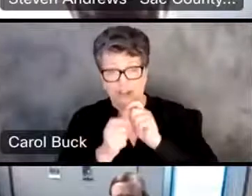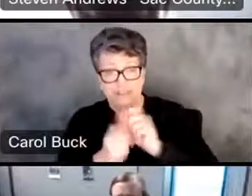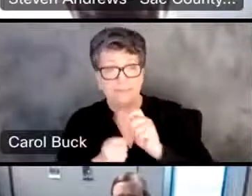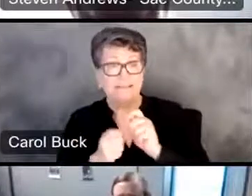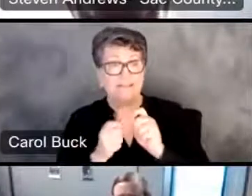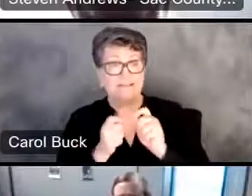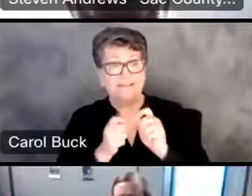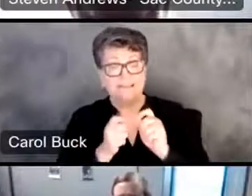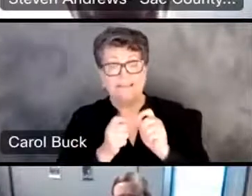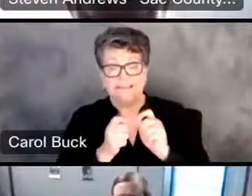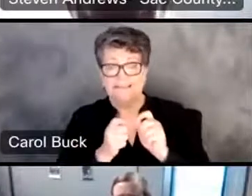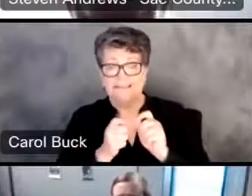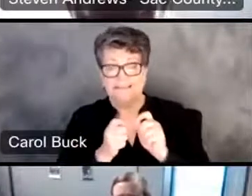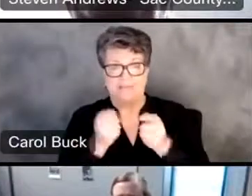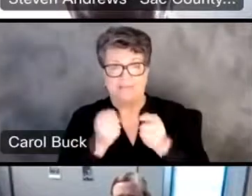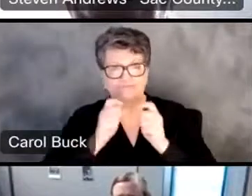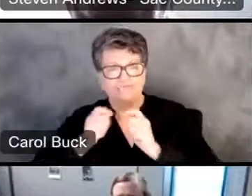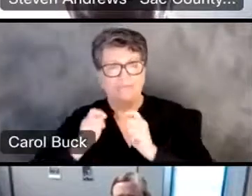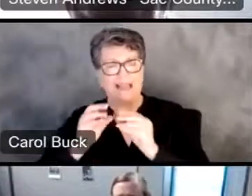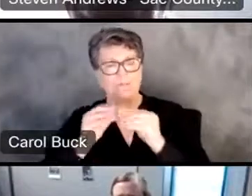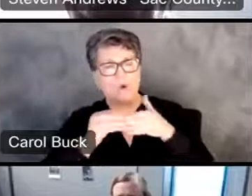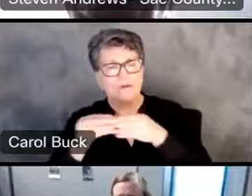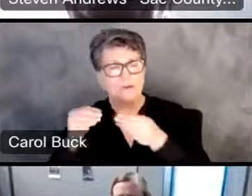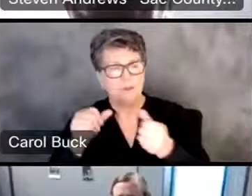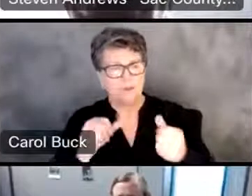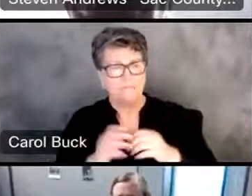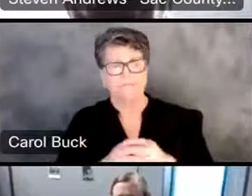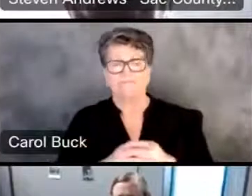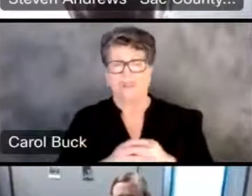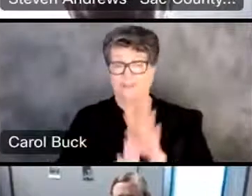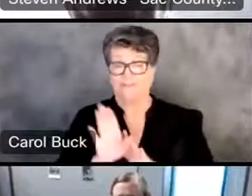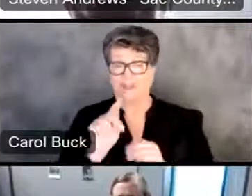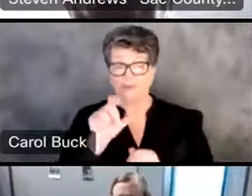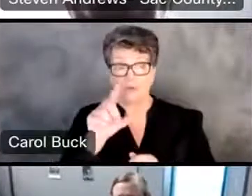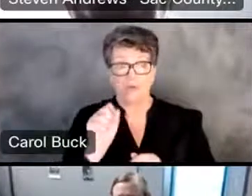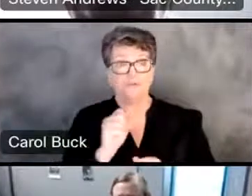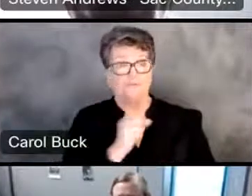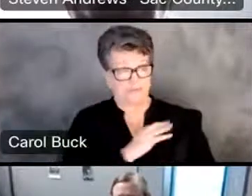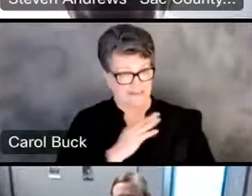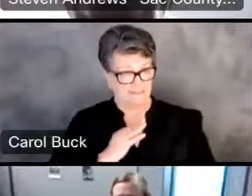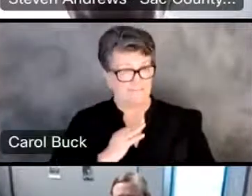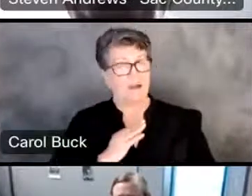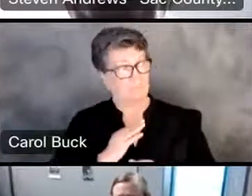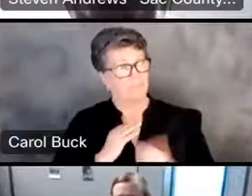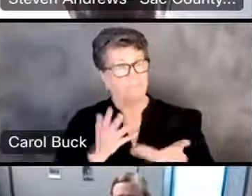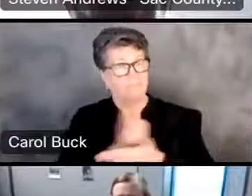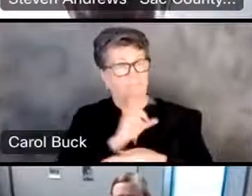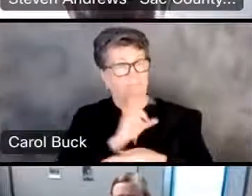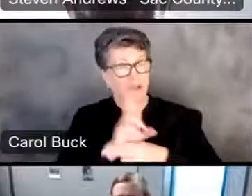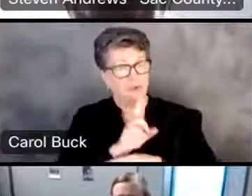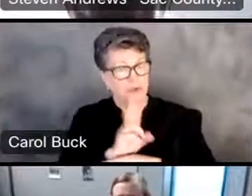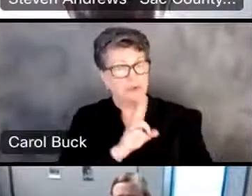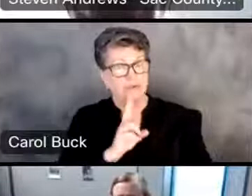help that be a little bit smoother. They've also developed tools for our staff that they're able to utilize during